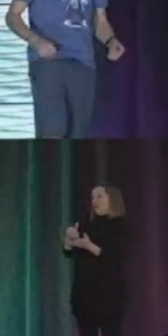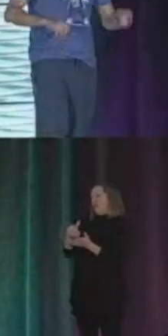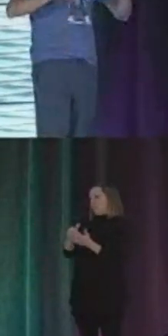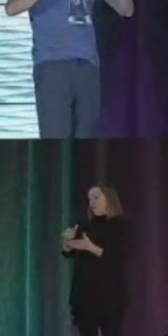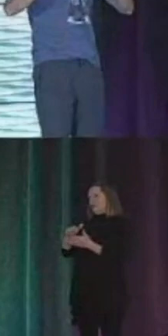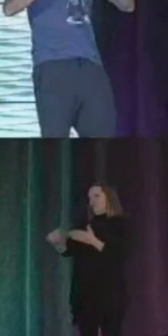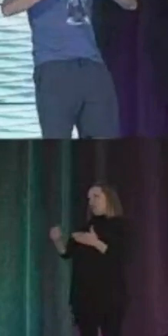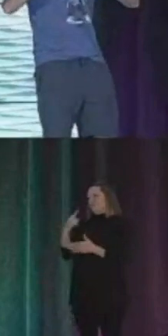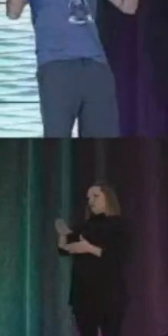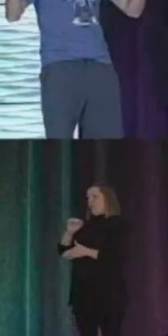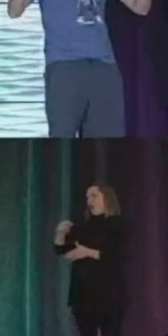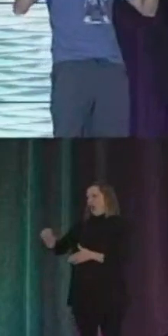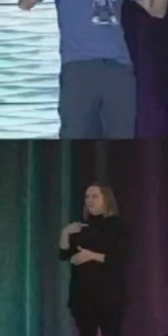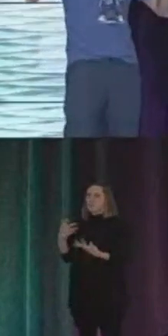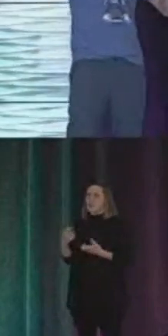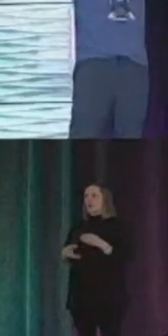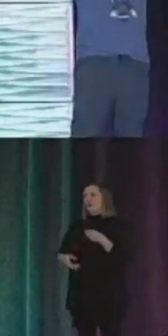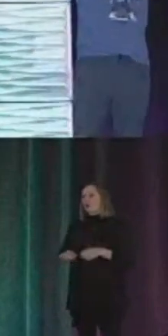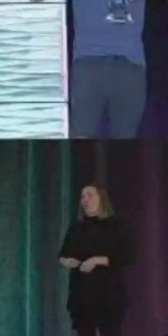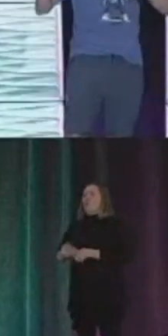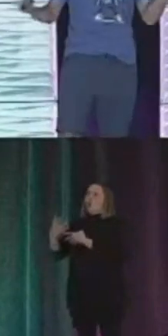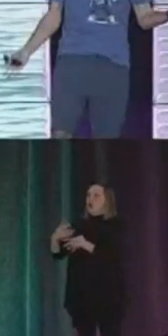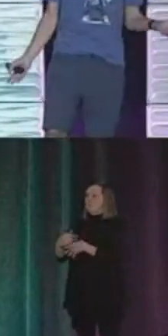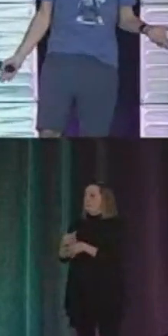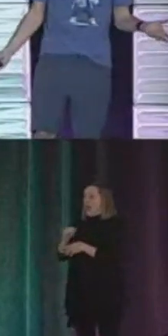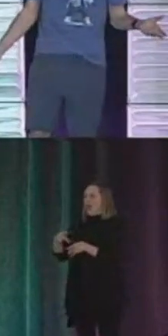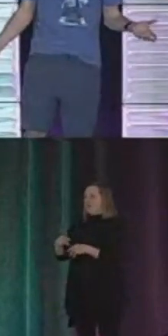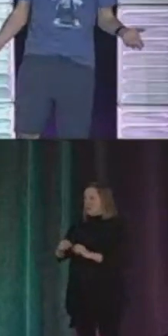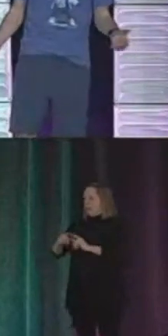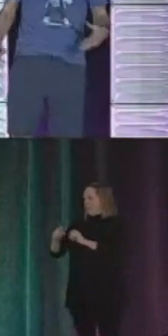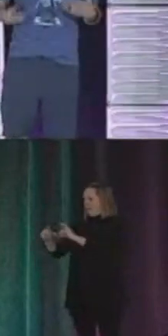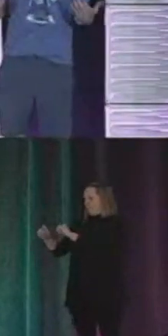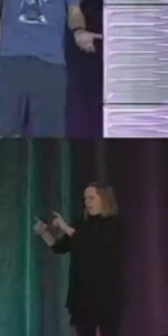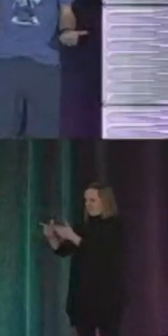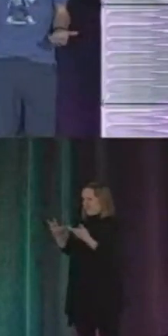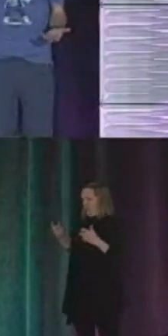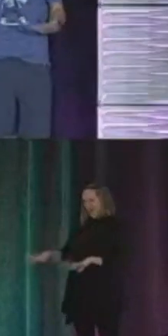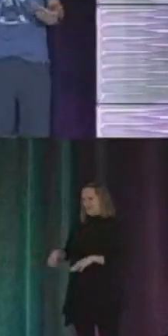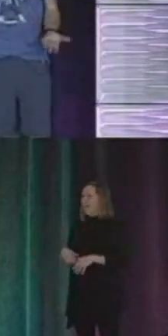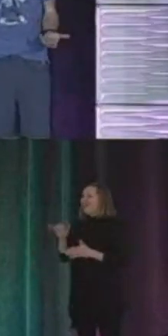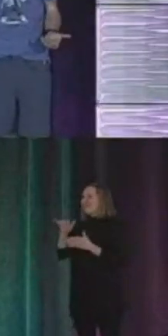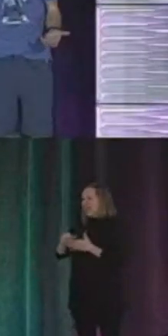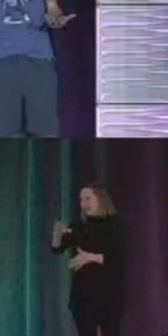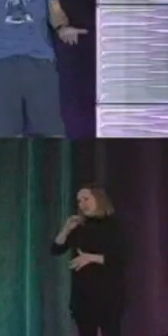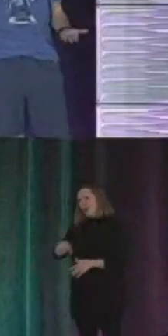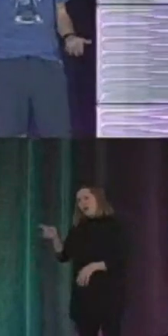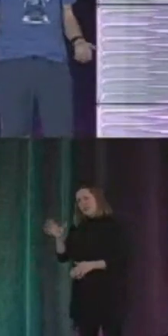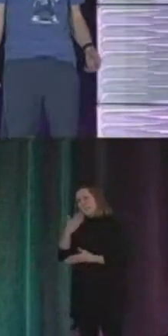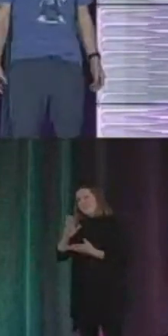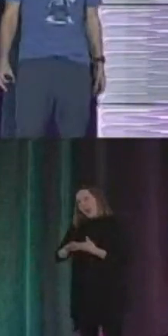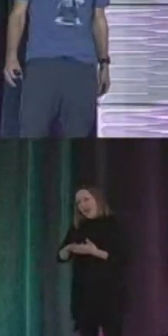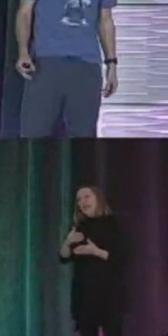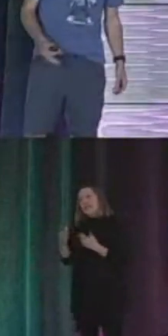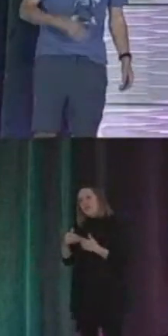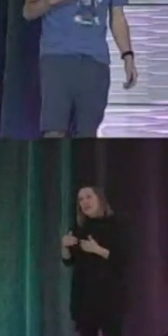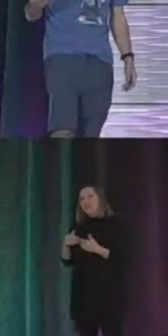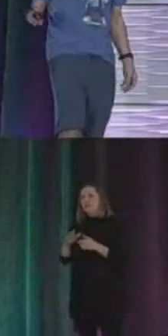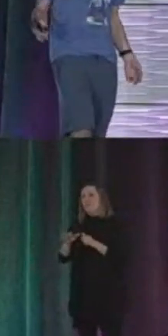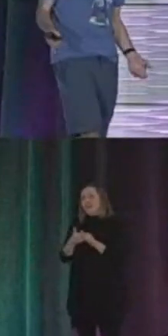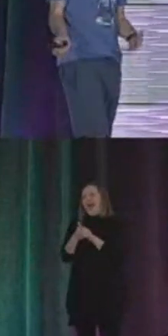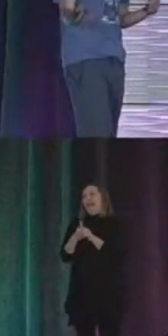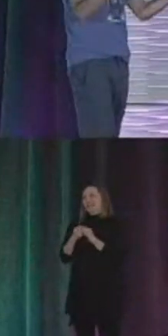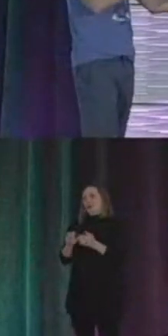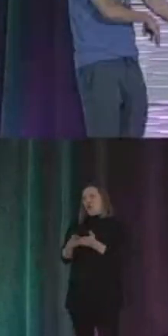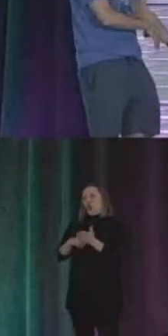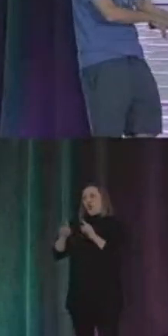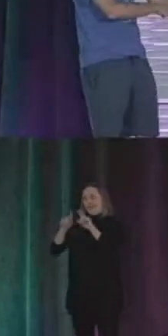app doesn't want to load up your app and have things pop in all over the place. That loading experience is bad, even behind a login screen. On top of